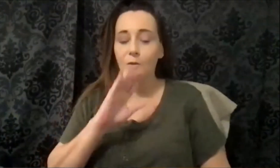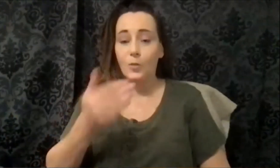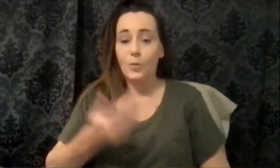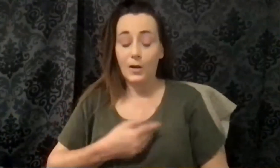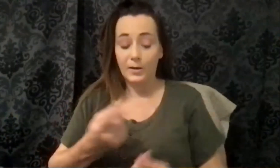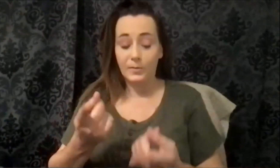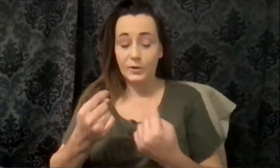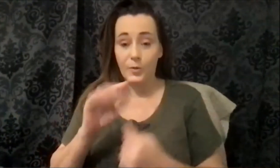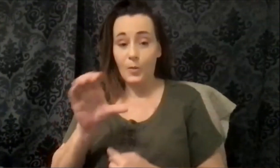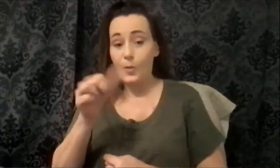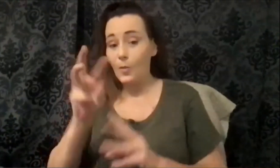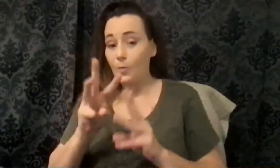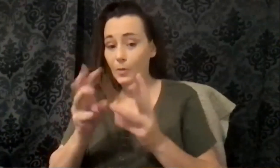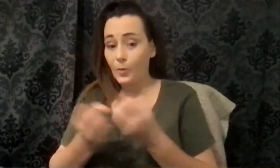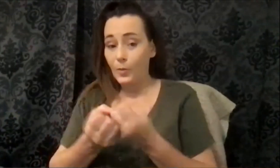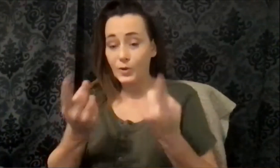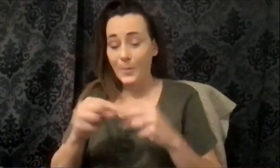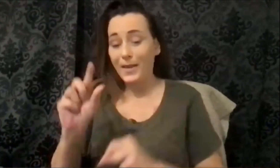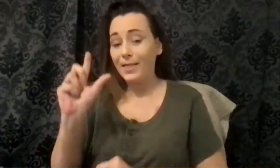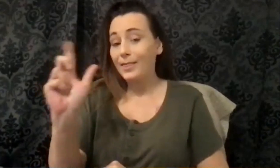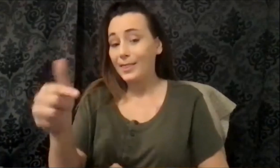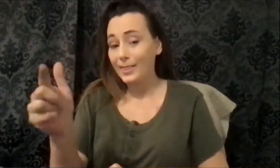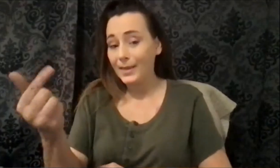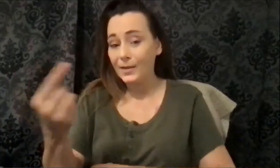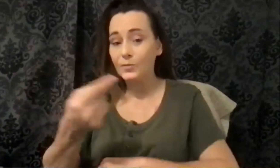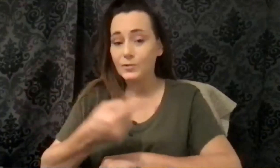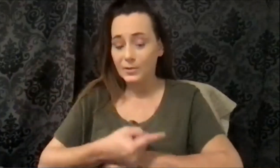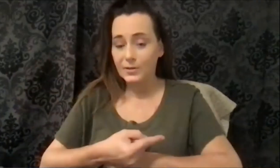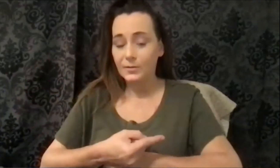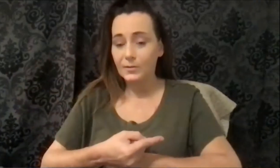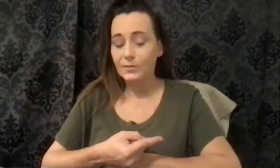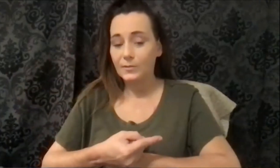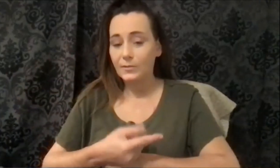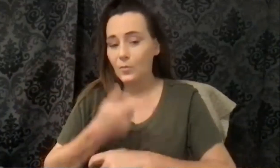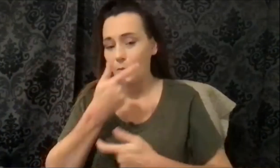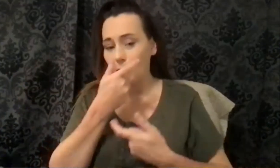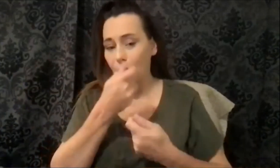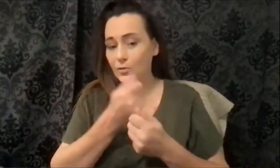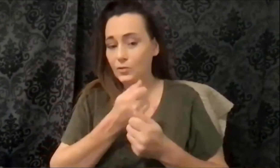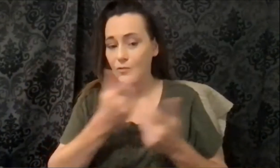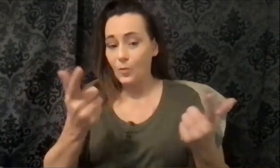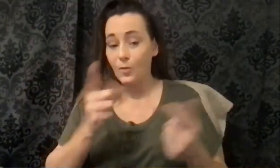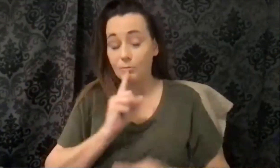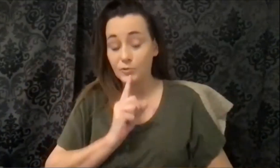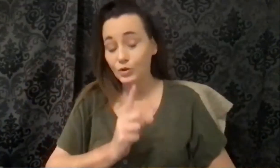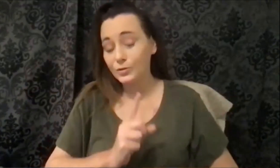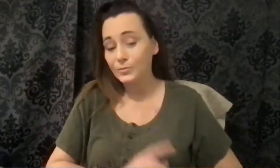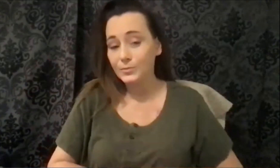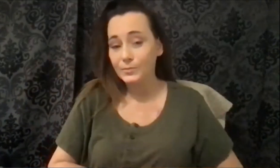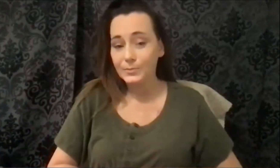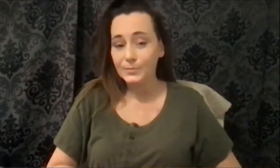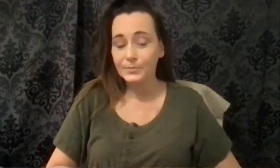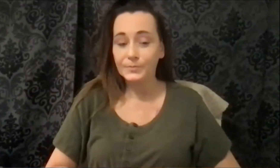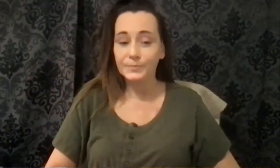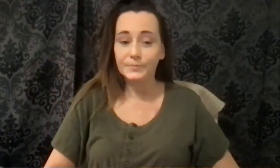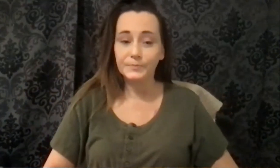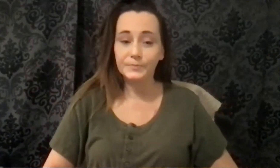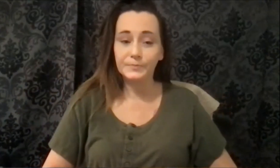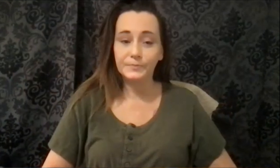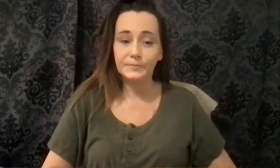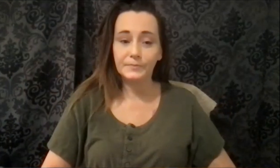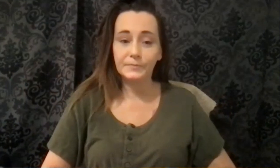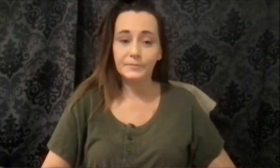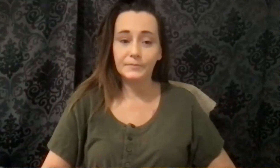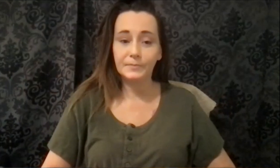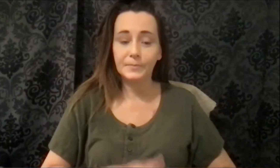other workshops that are happening later today. That will be of interest to everyone, I am sure. And can I just say,